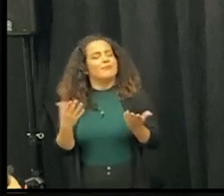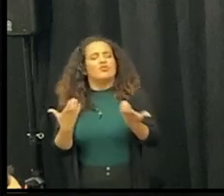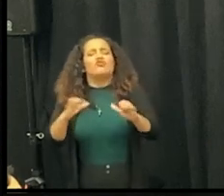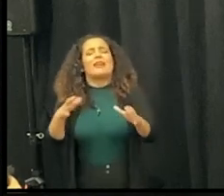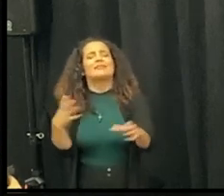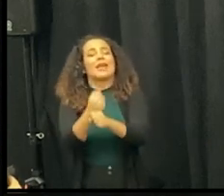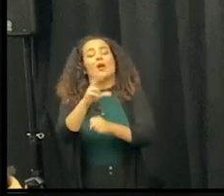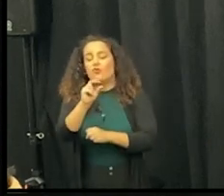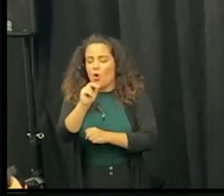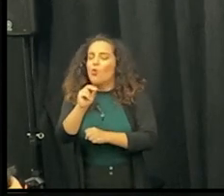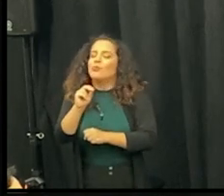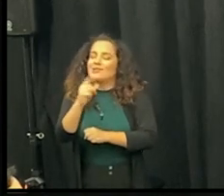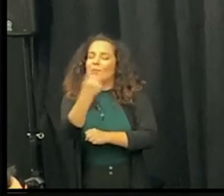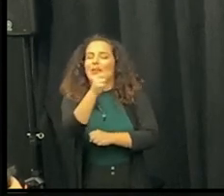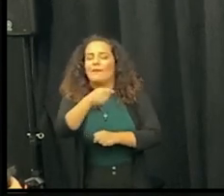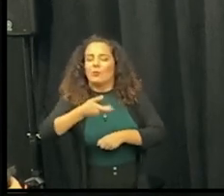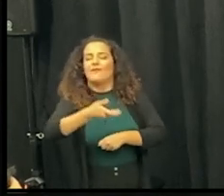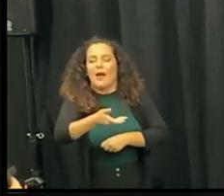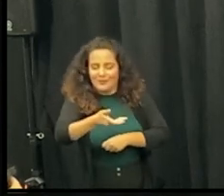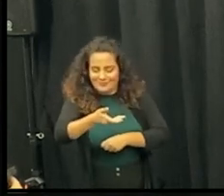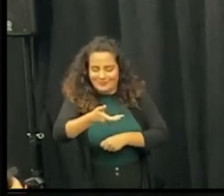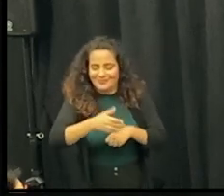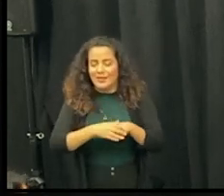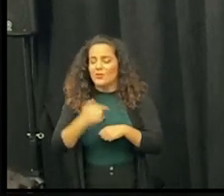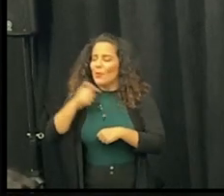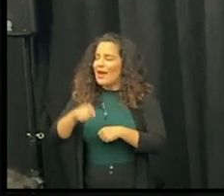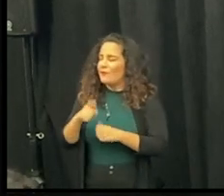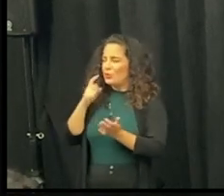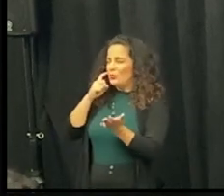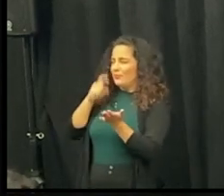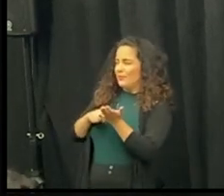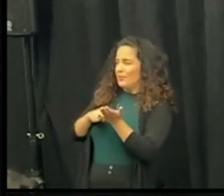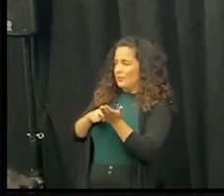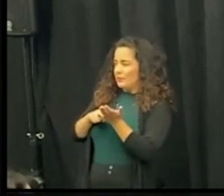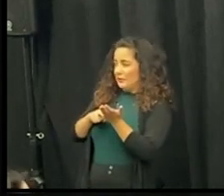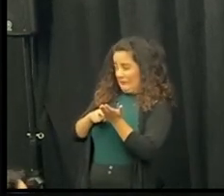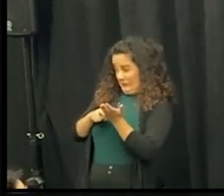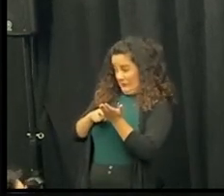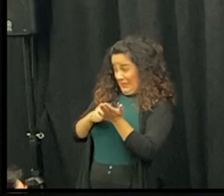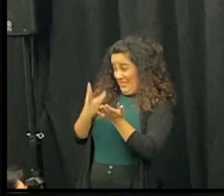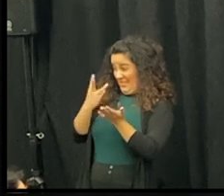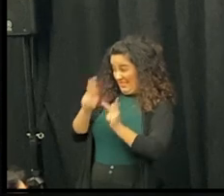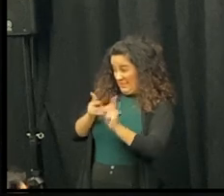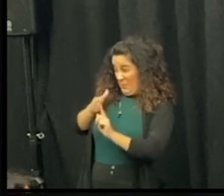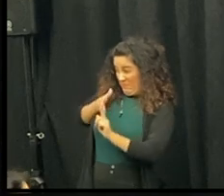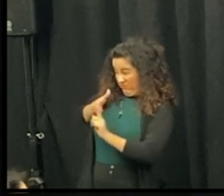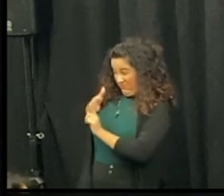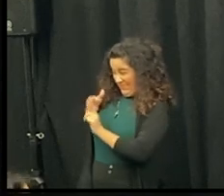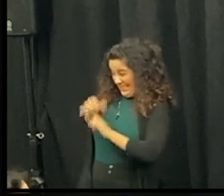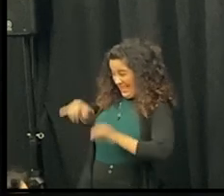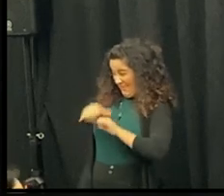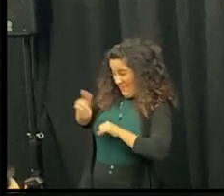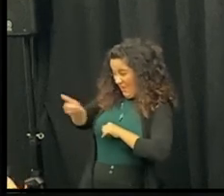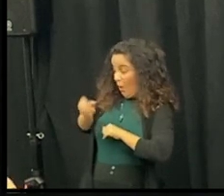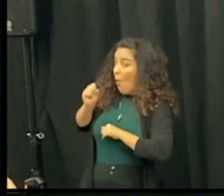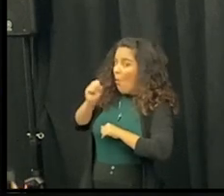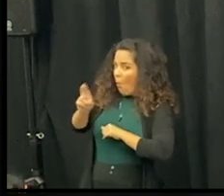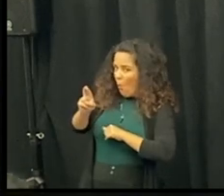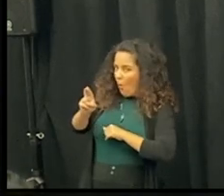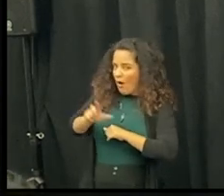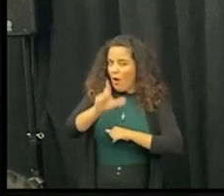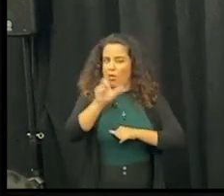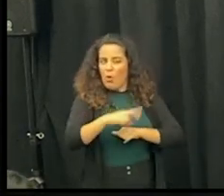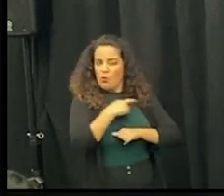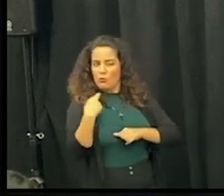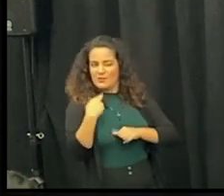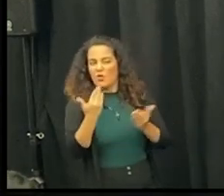room. So I really try to identify, like, do I really have to hire the six people that I always work with here, or is this an opportunity? Is this a low stakes